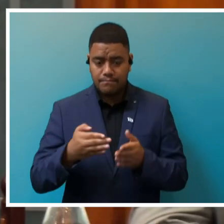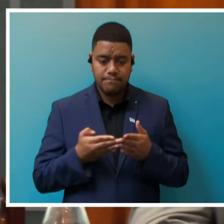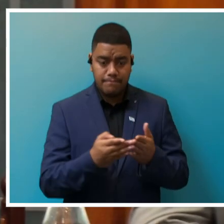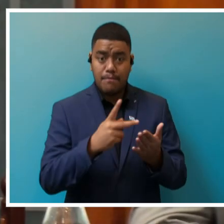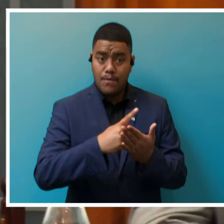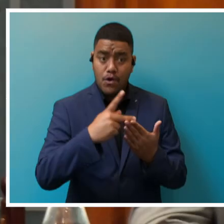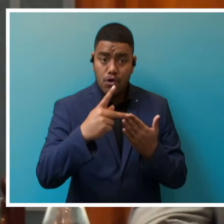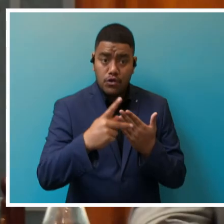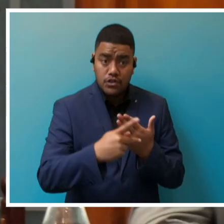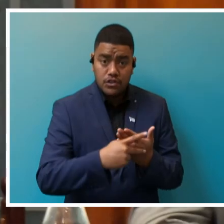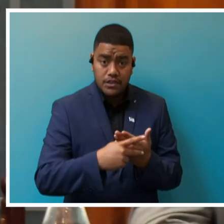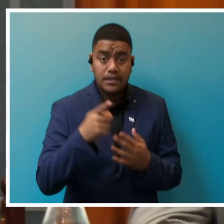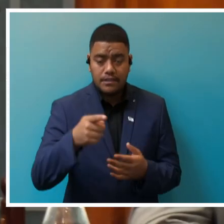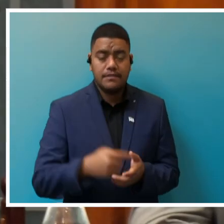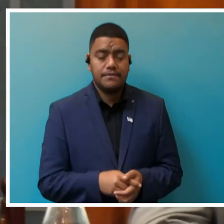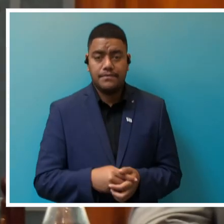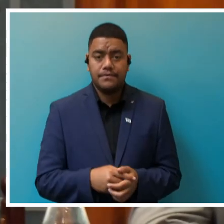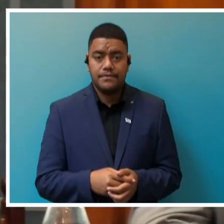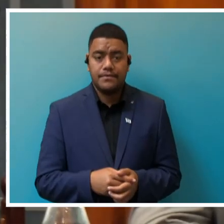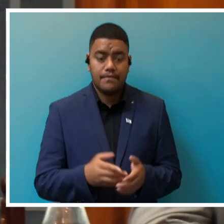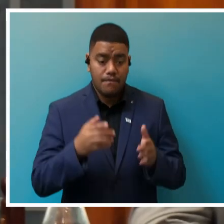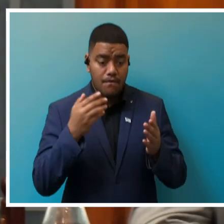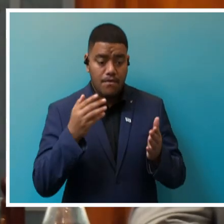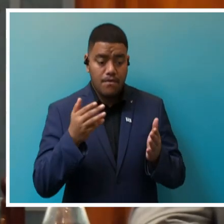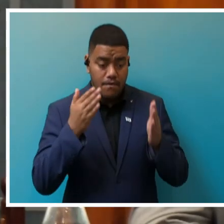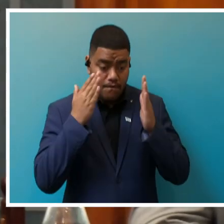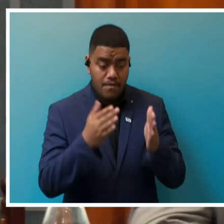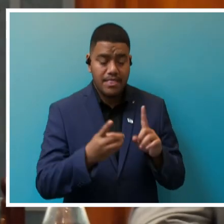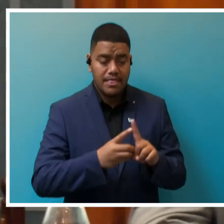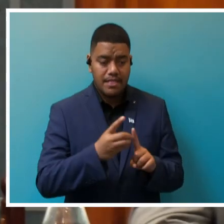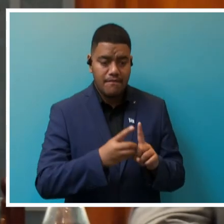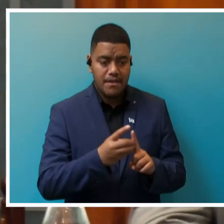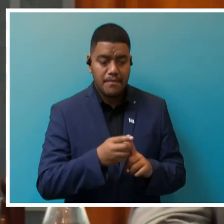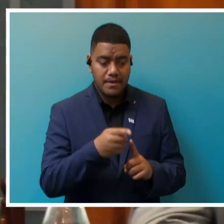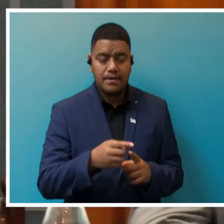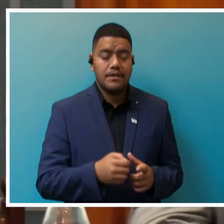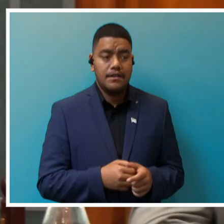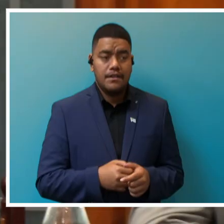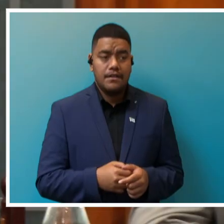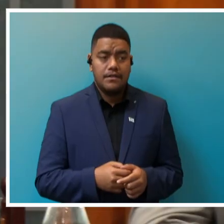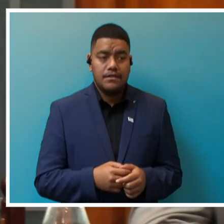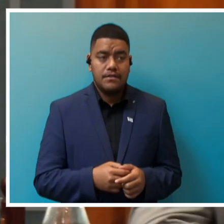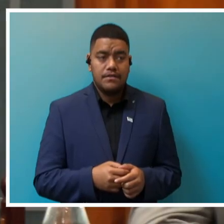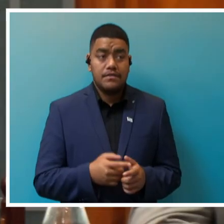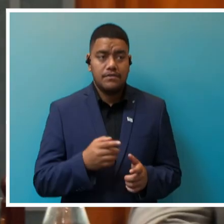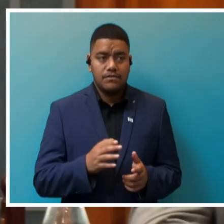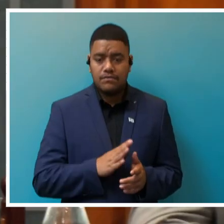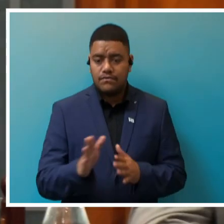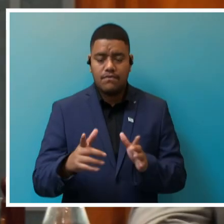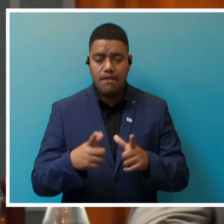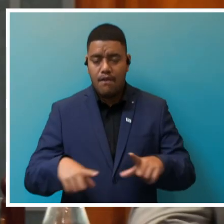was initiated primarily to develop a tropical breed well suited to local climatic